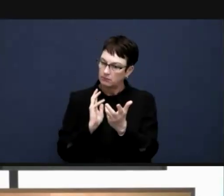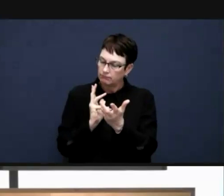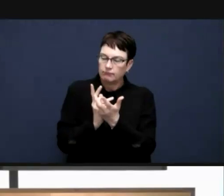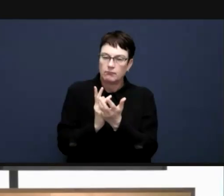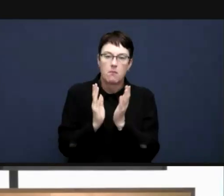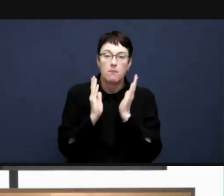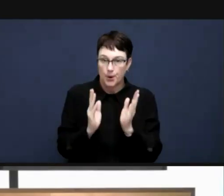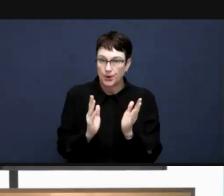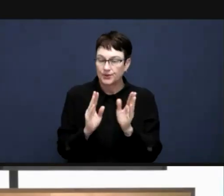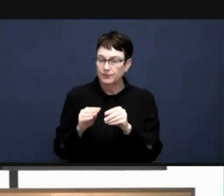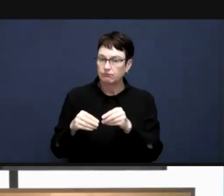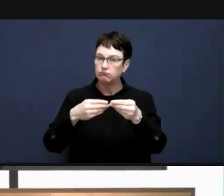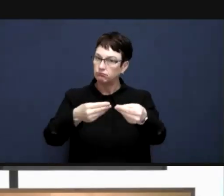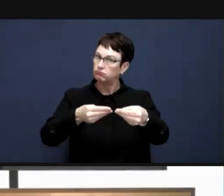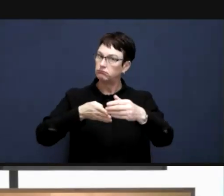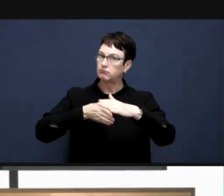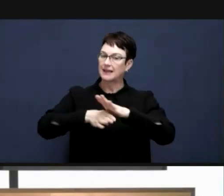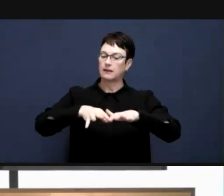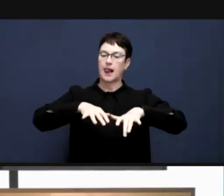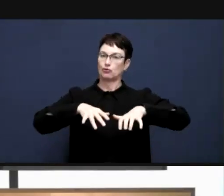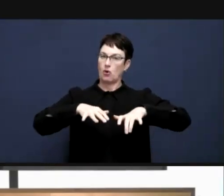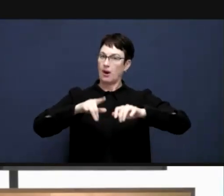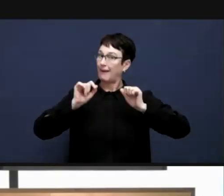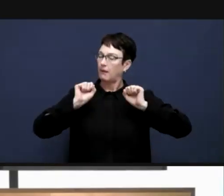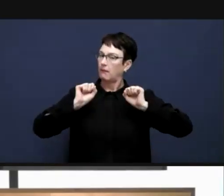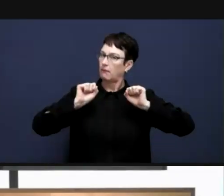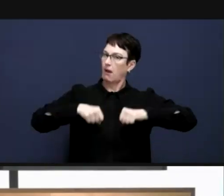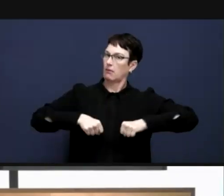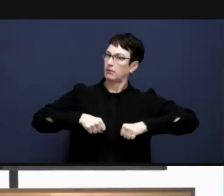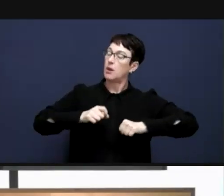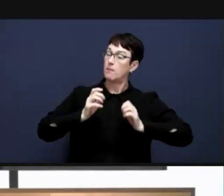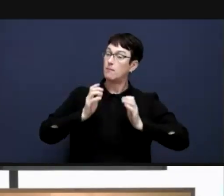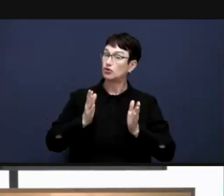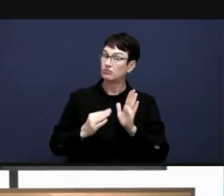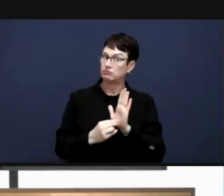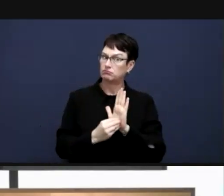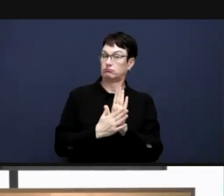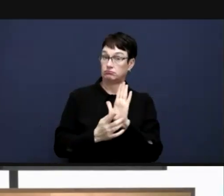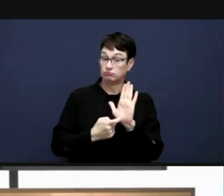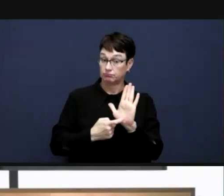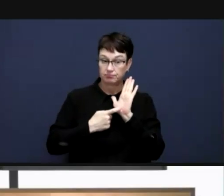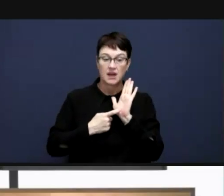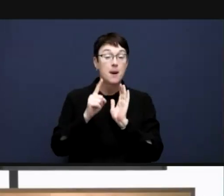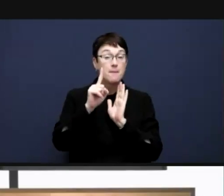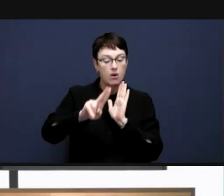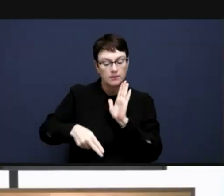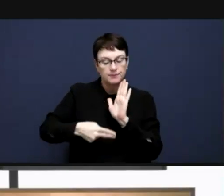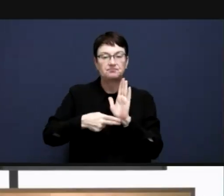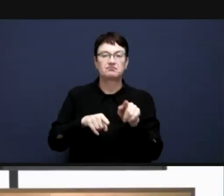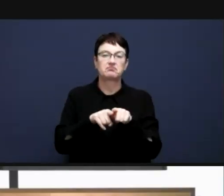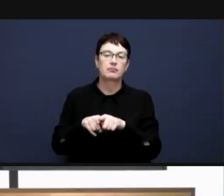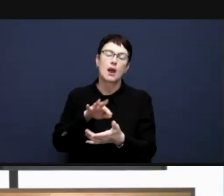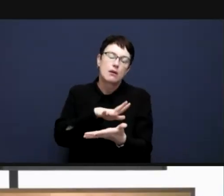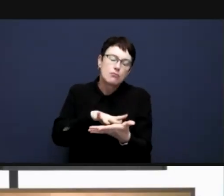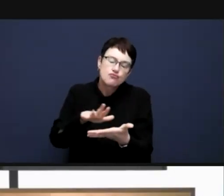format. There are some notes to the requirements. One is that additional formats like Braille or